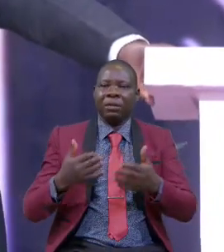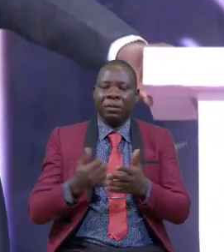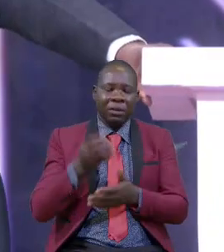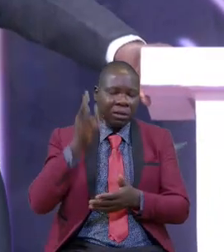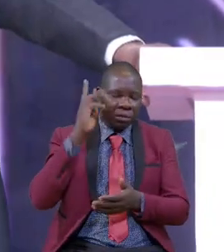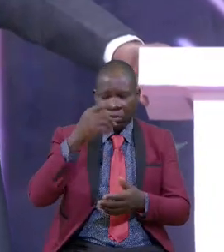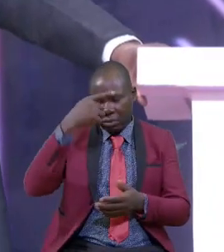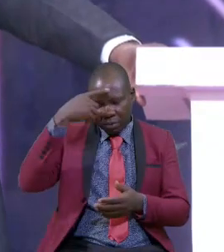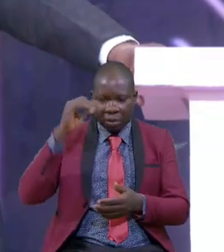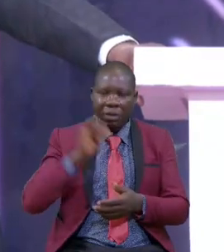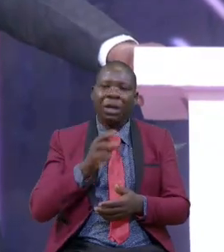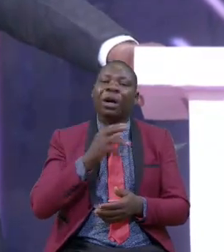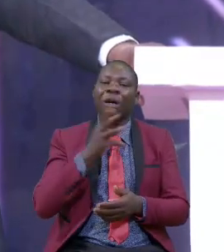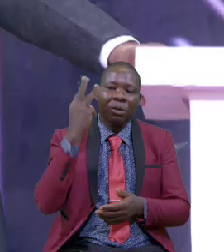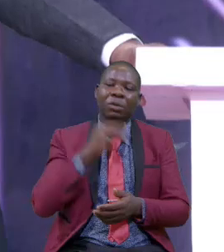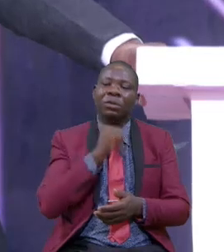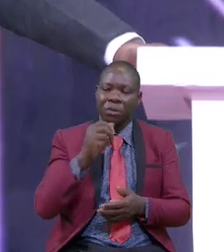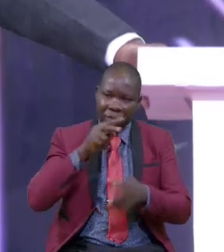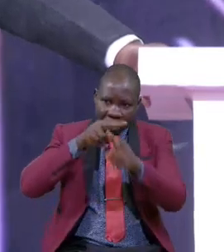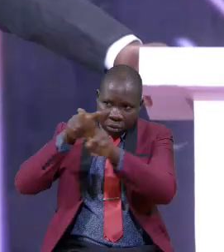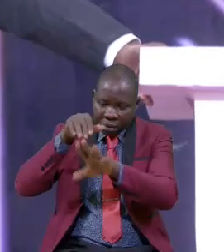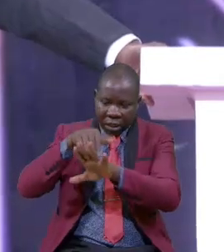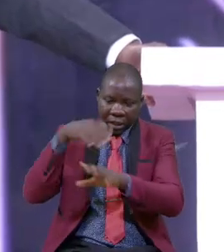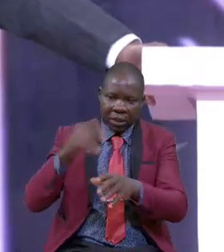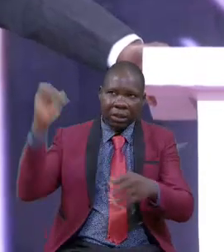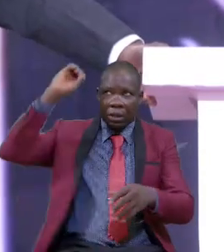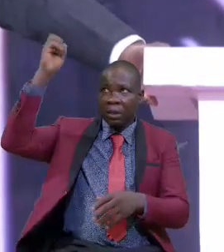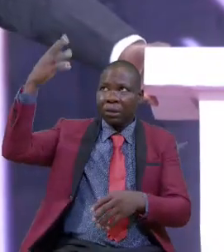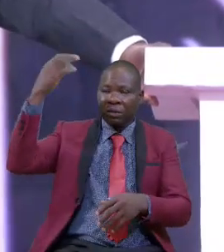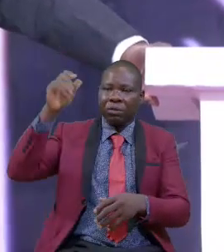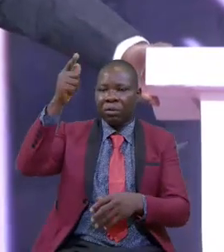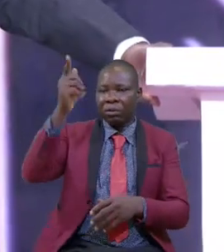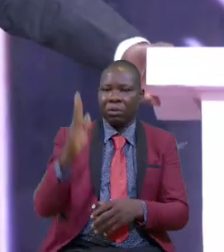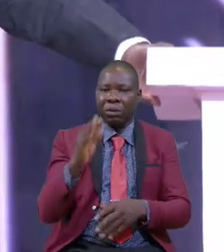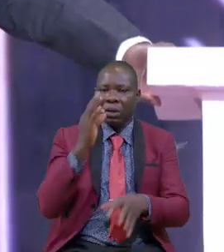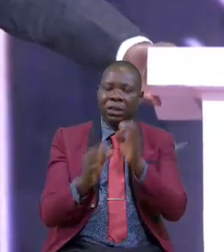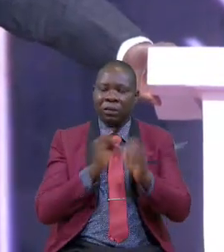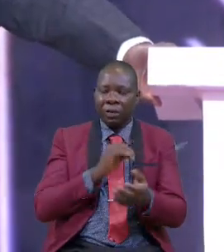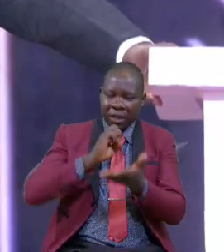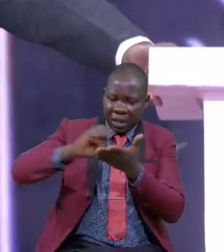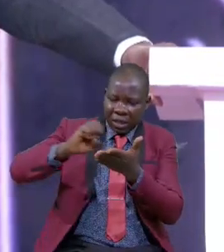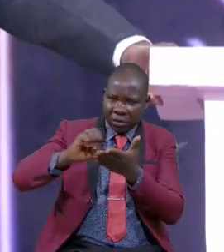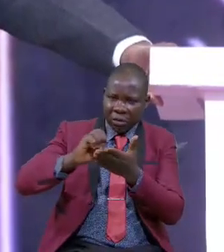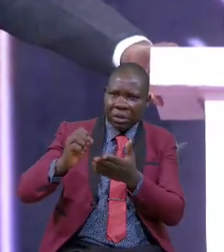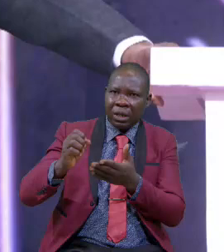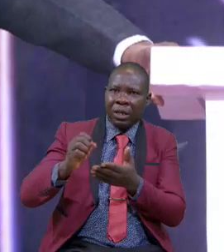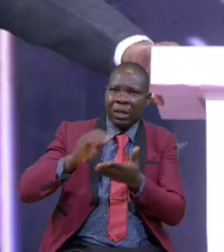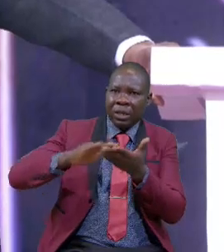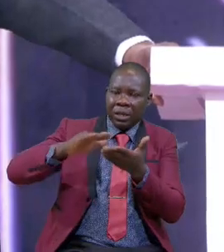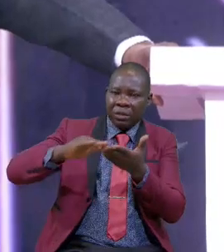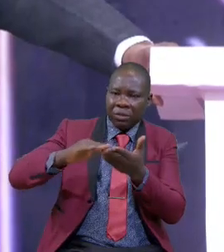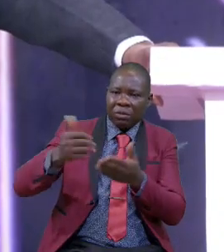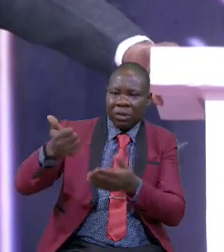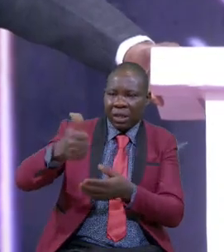the grace of God. If I excuse any recurrent sin, it